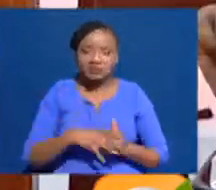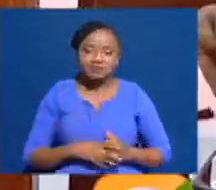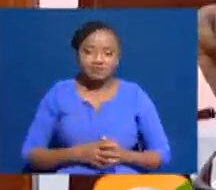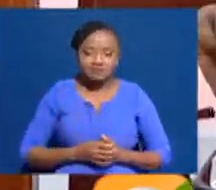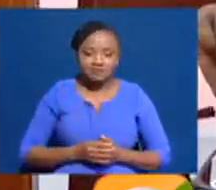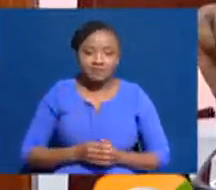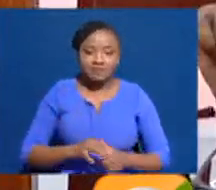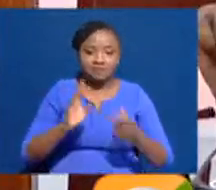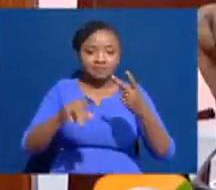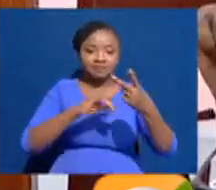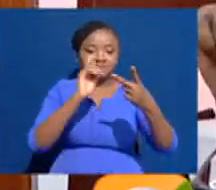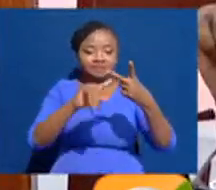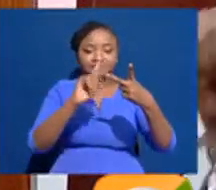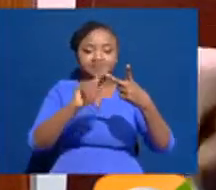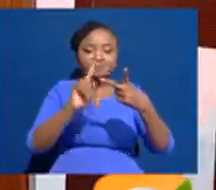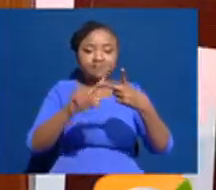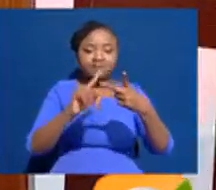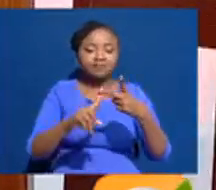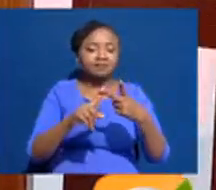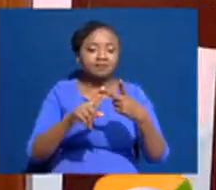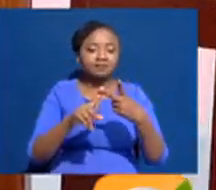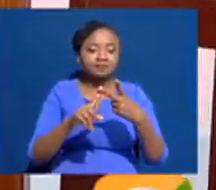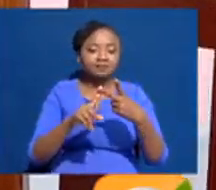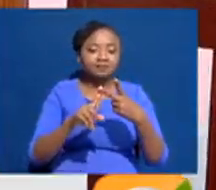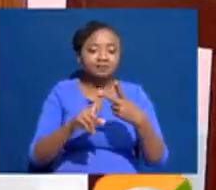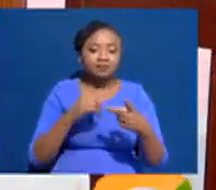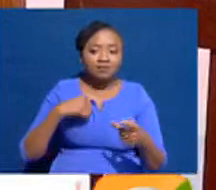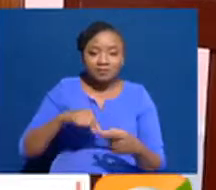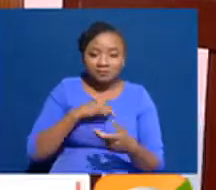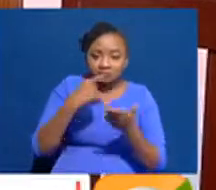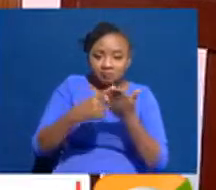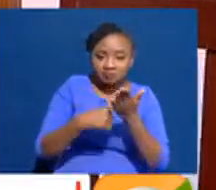Second, Jeff, it is not about who wins this